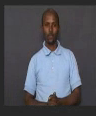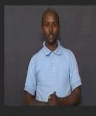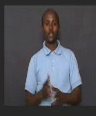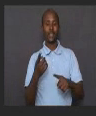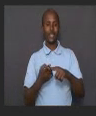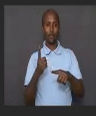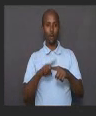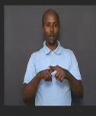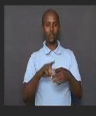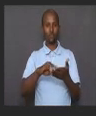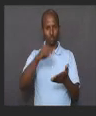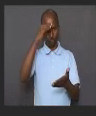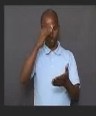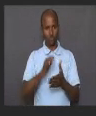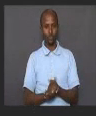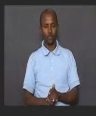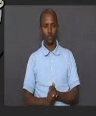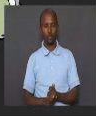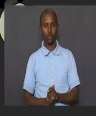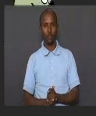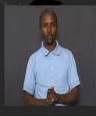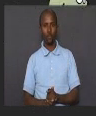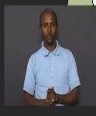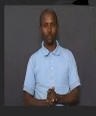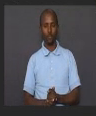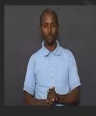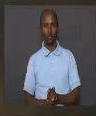Let's get back to our lesson.